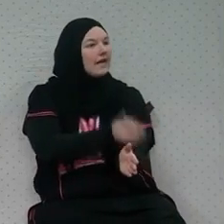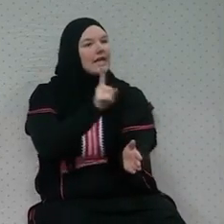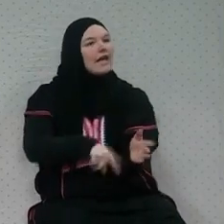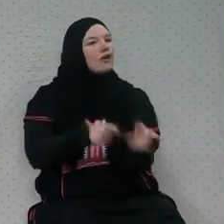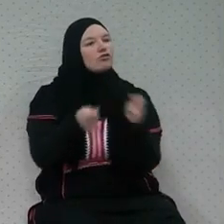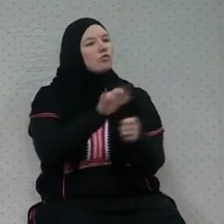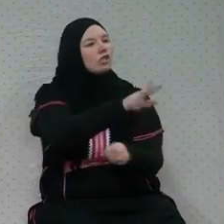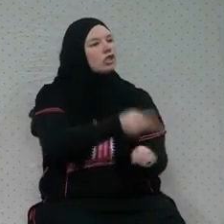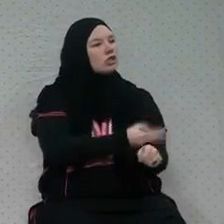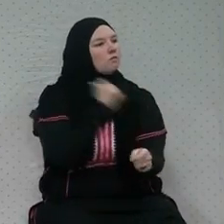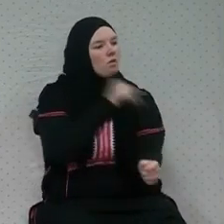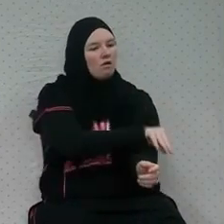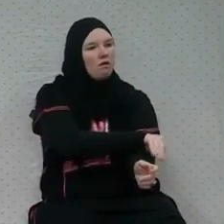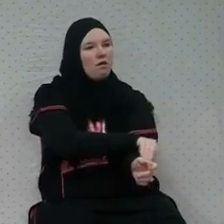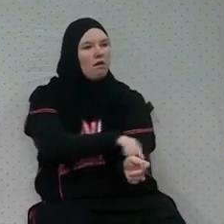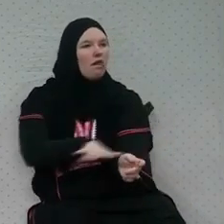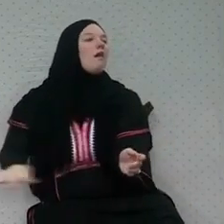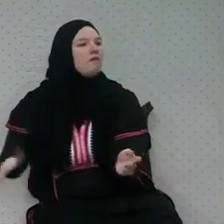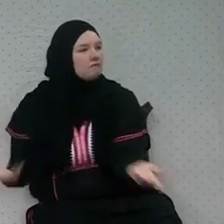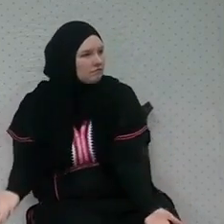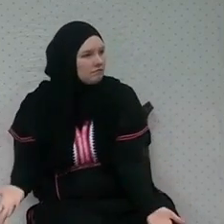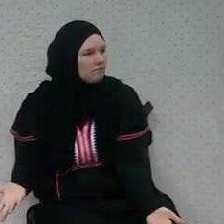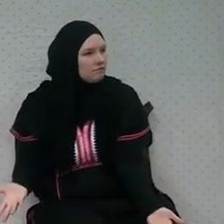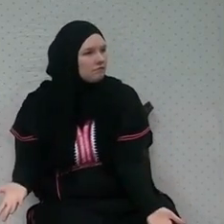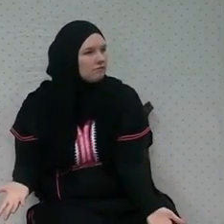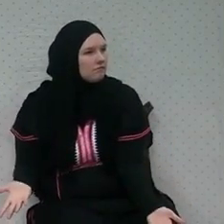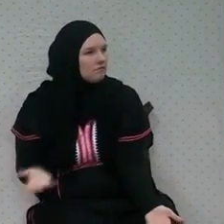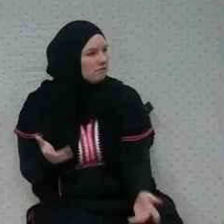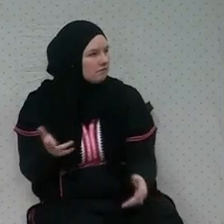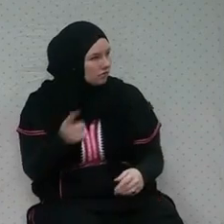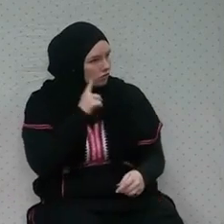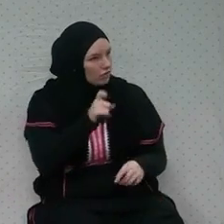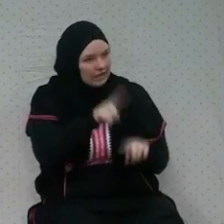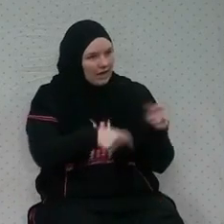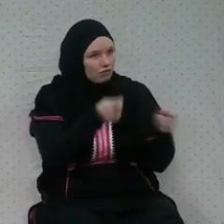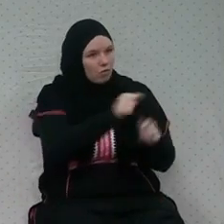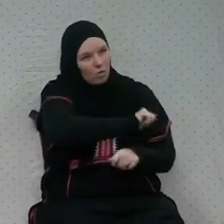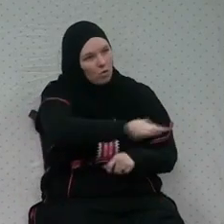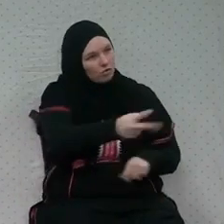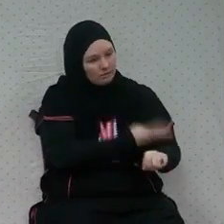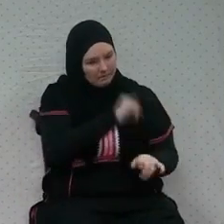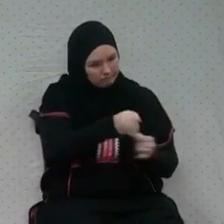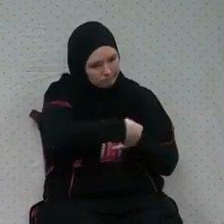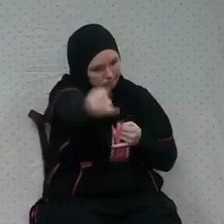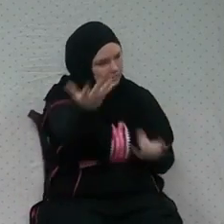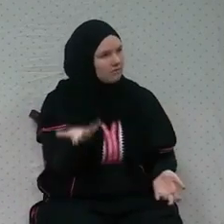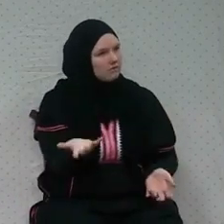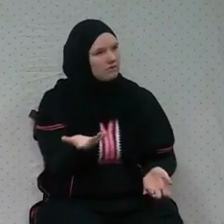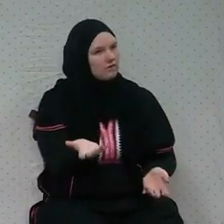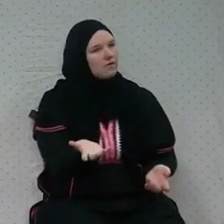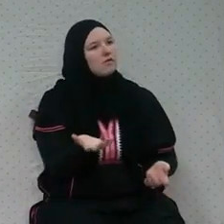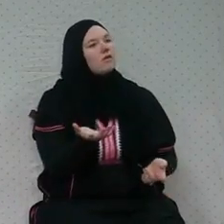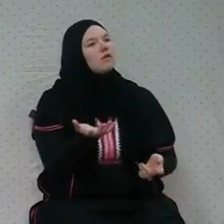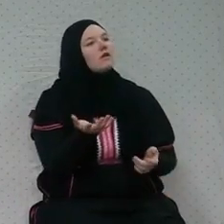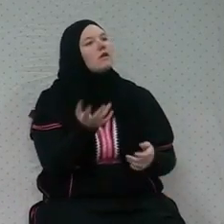will run into the neighbor's land and eat from where they shouldn't. Okay? So he goes on to